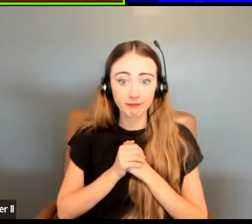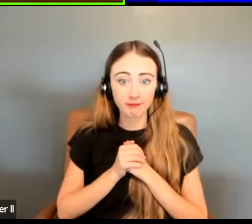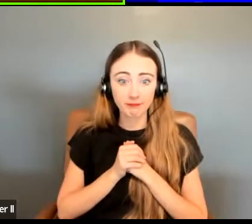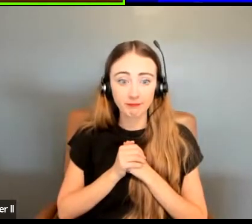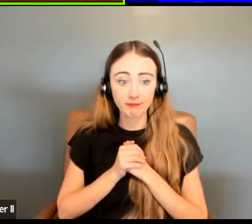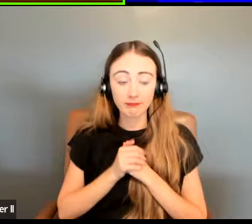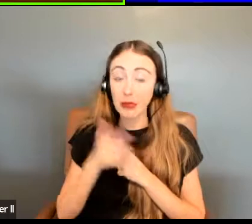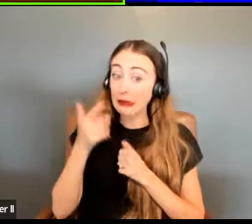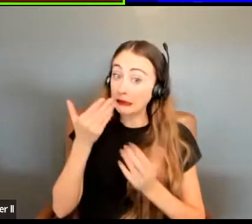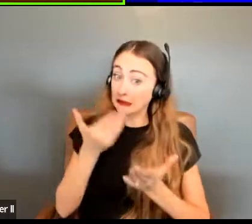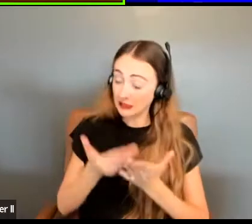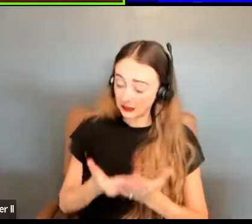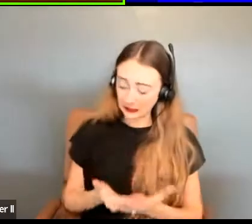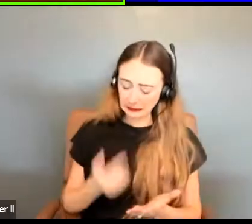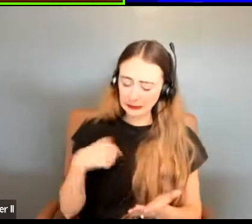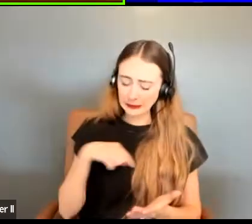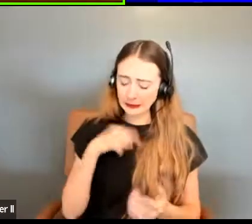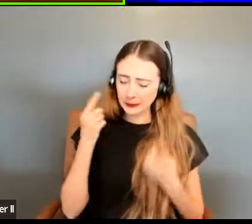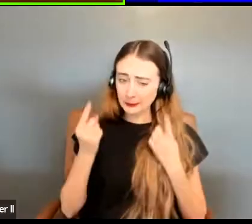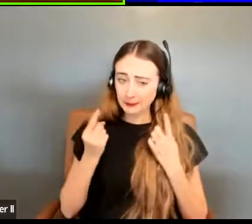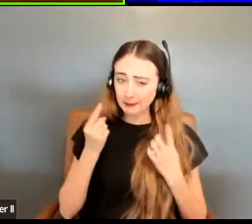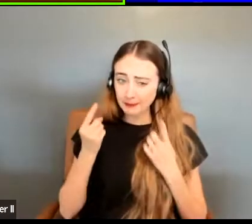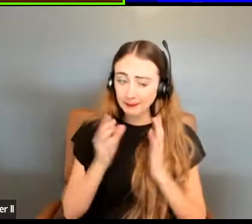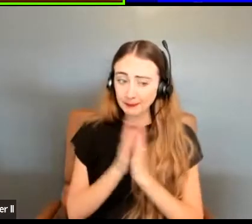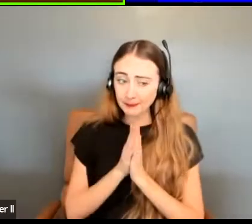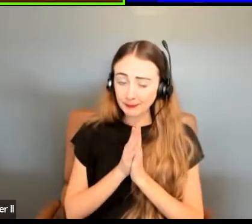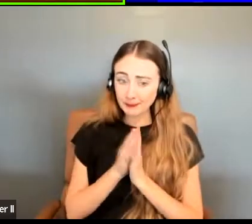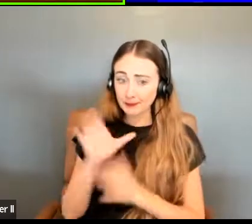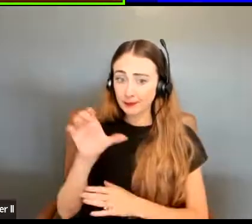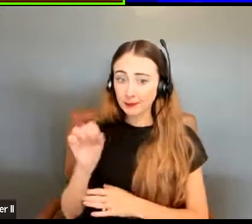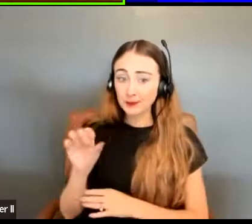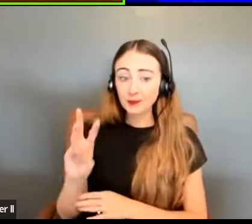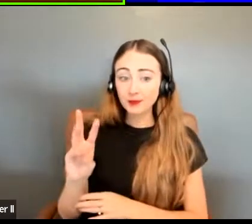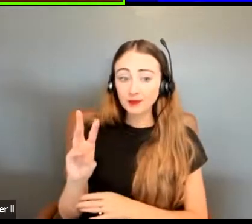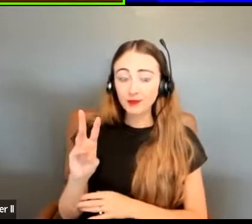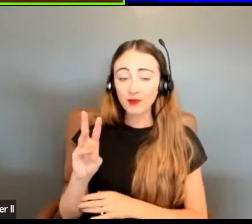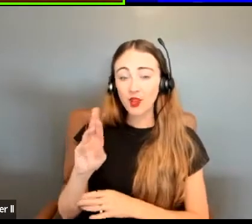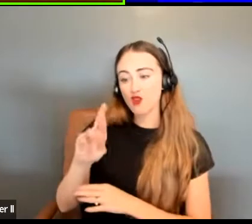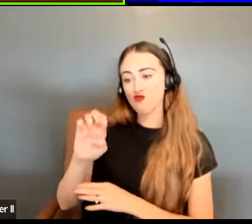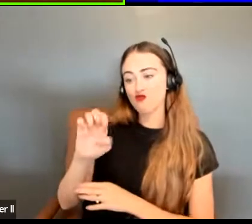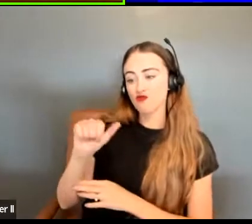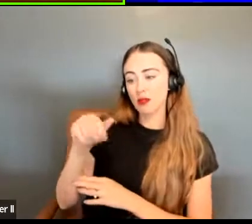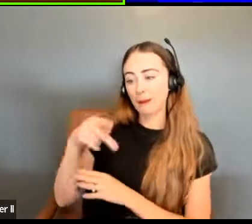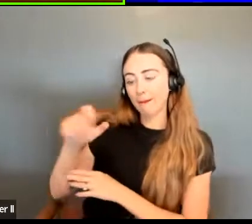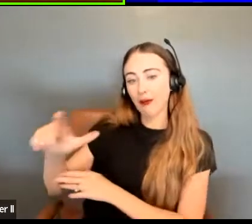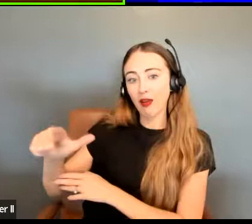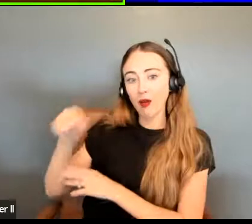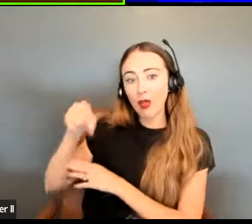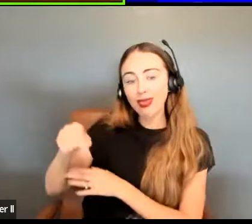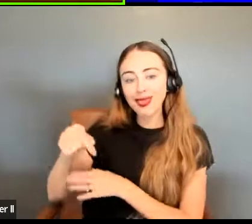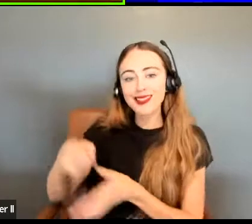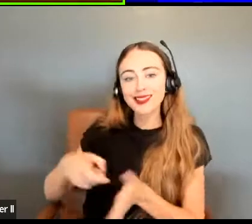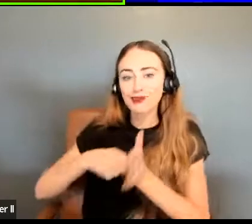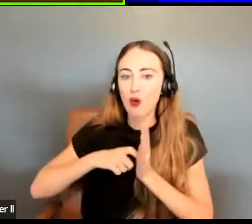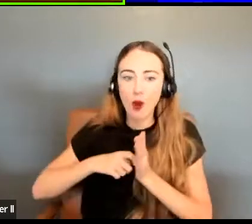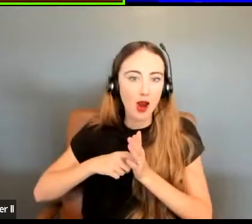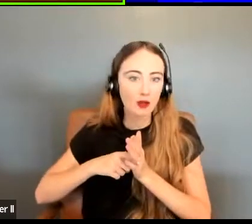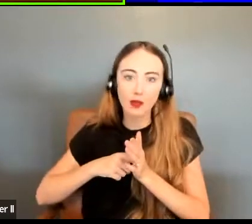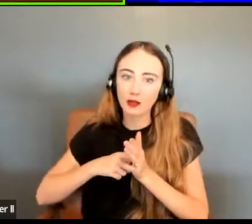Given these facts, the committee print for the Committee of the Whole repeals this disclosure requirement